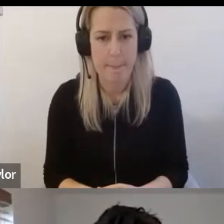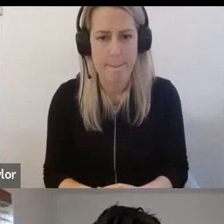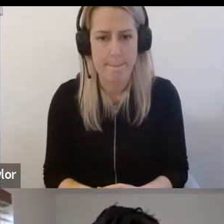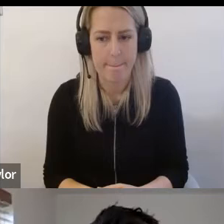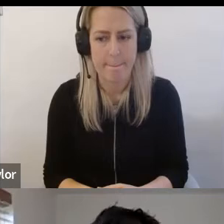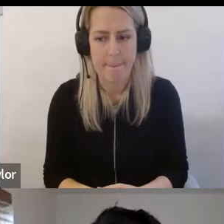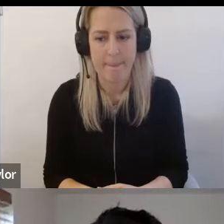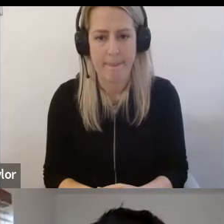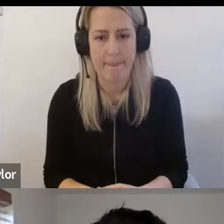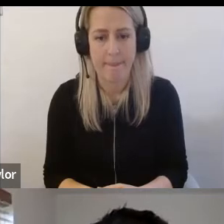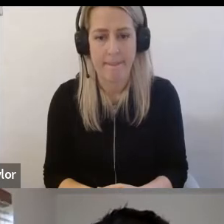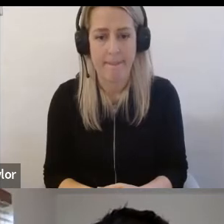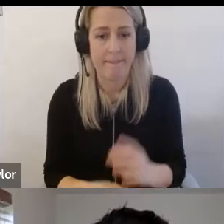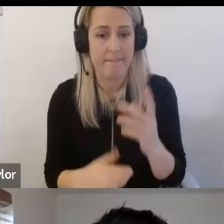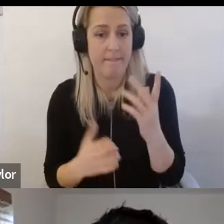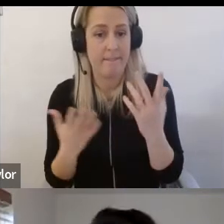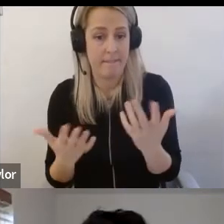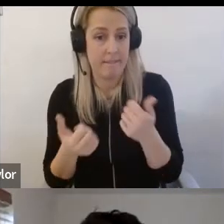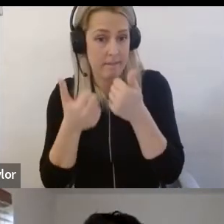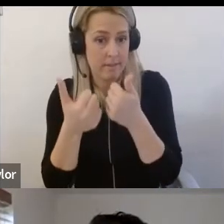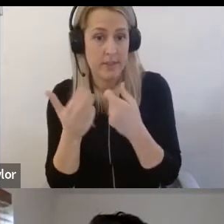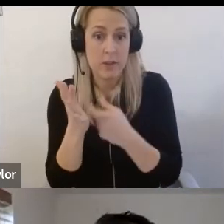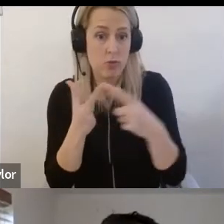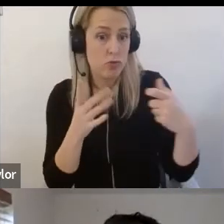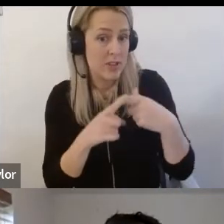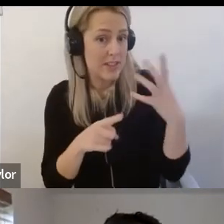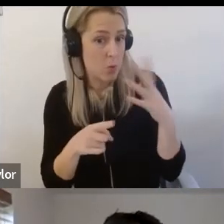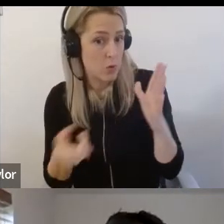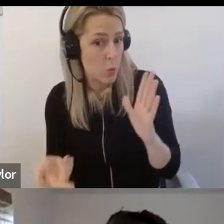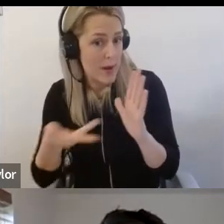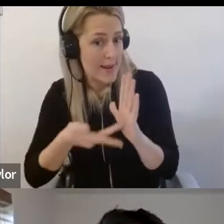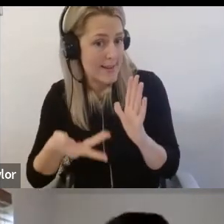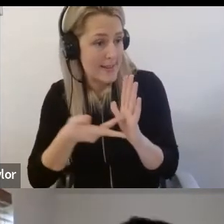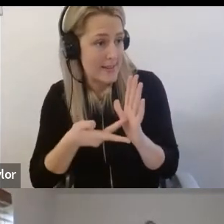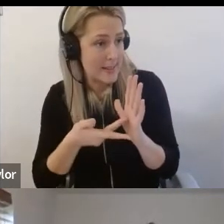Rick, do you want to come in on that question? Sure. It's interesting, actually.